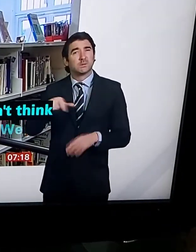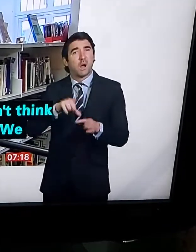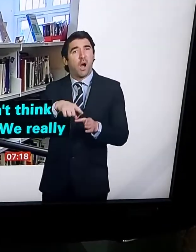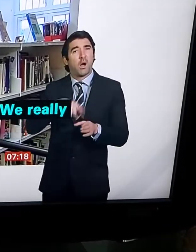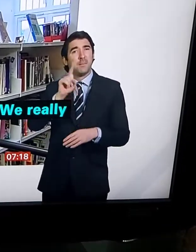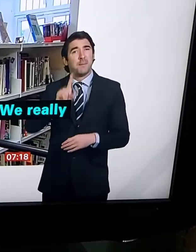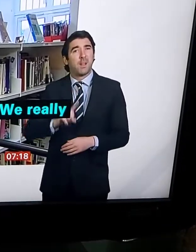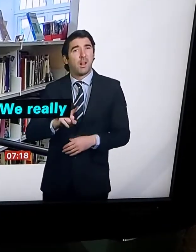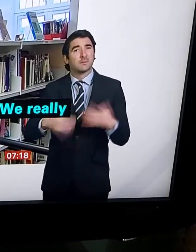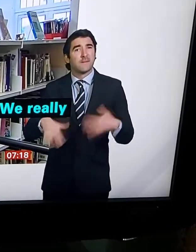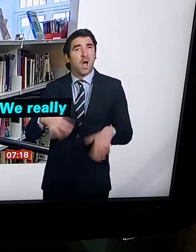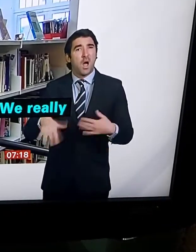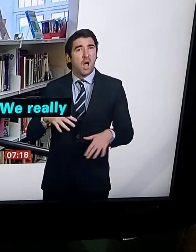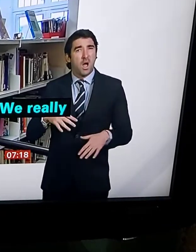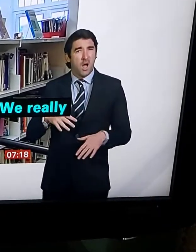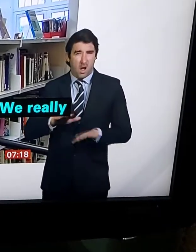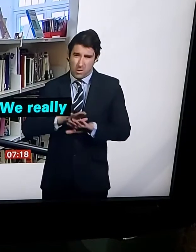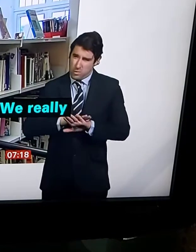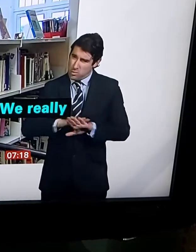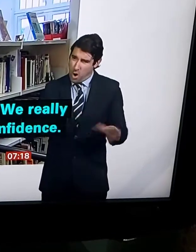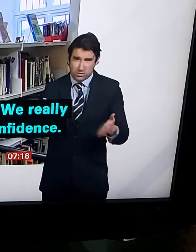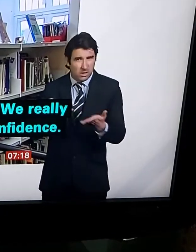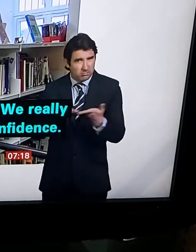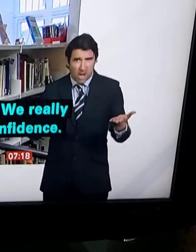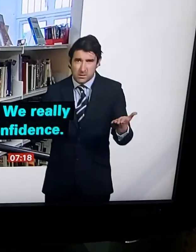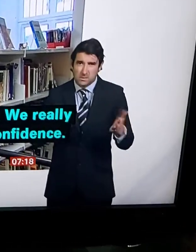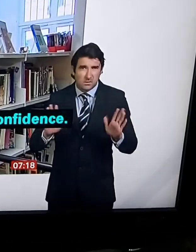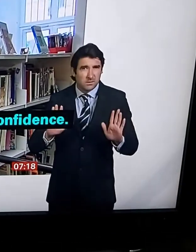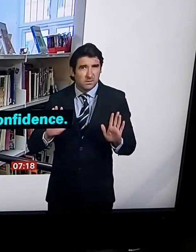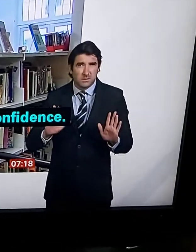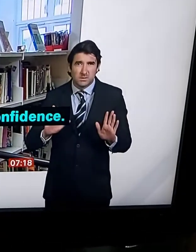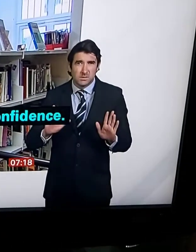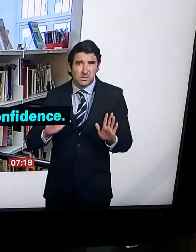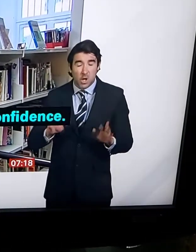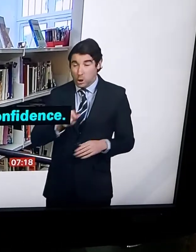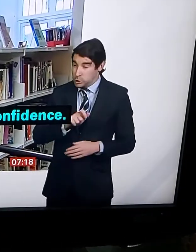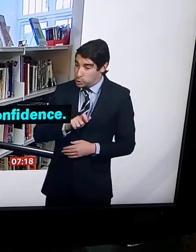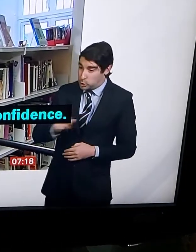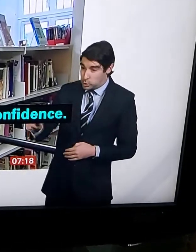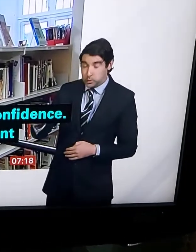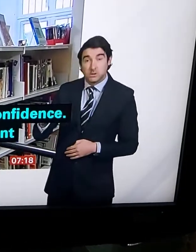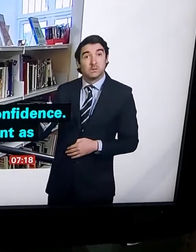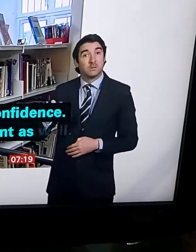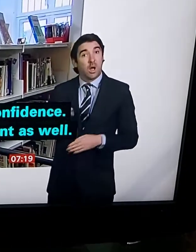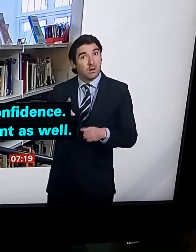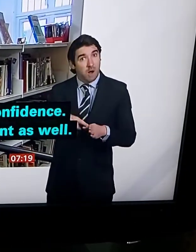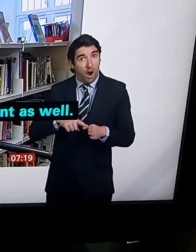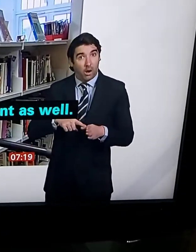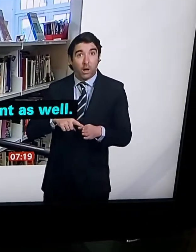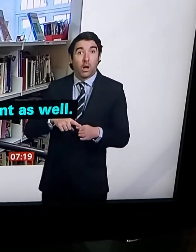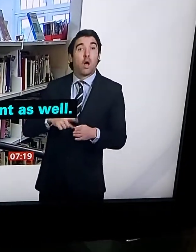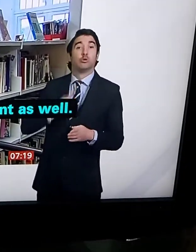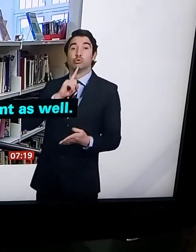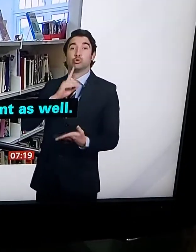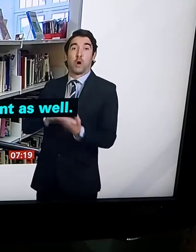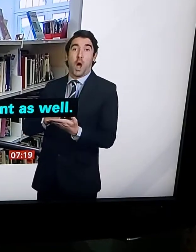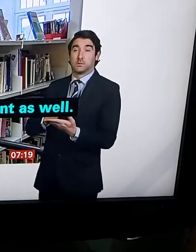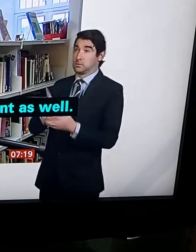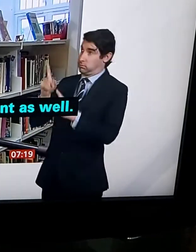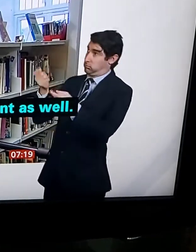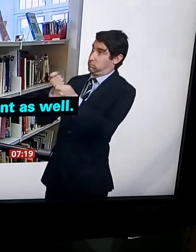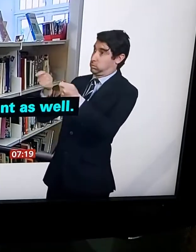opposed. And actually, that's what students want as well. That is why they are so desperate about their future, because they want people in authority to be clear about the direction in which